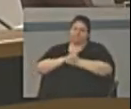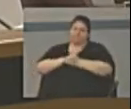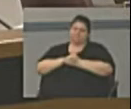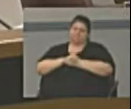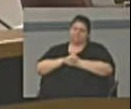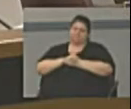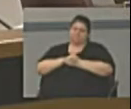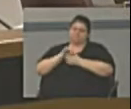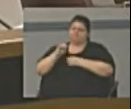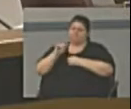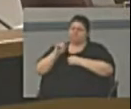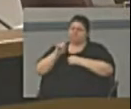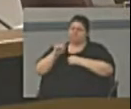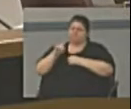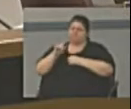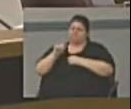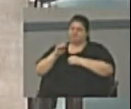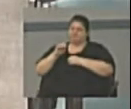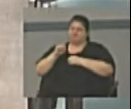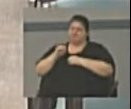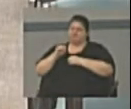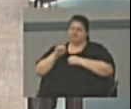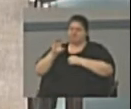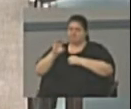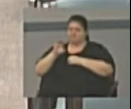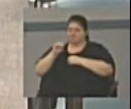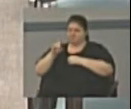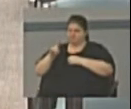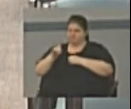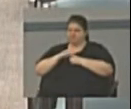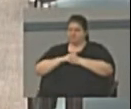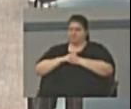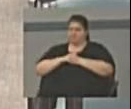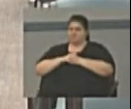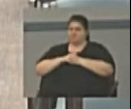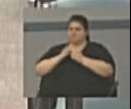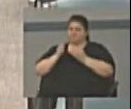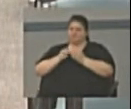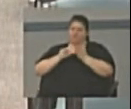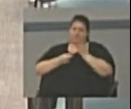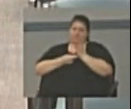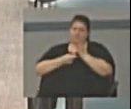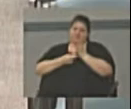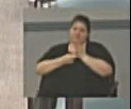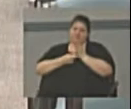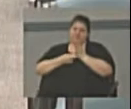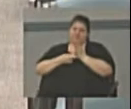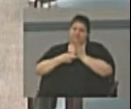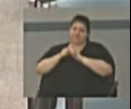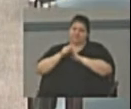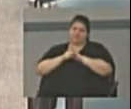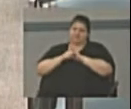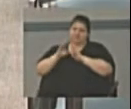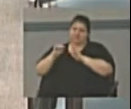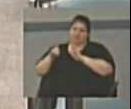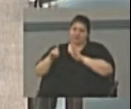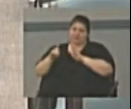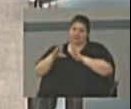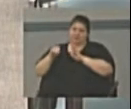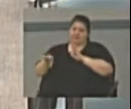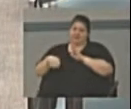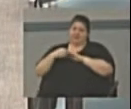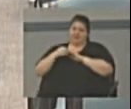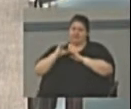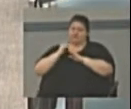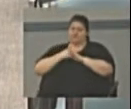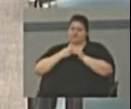Bill Adams, 7306 Cary Hill Court, Columbia, Maryland. Just here representing the state and adding our support. We've